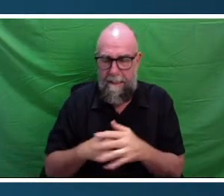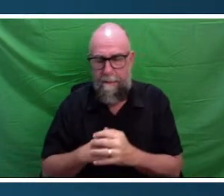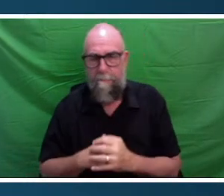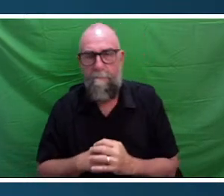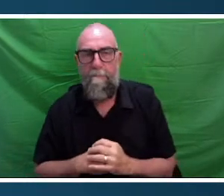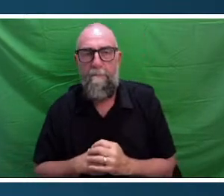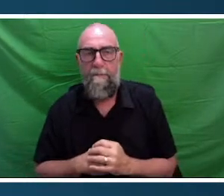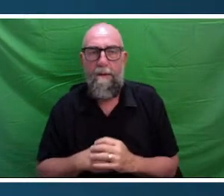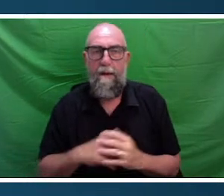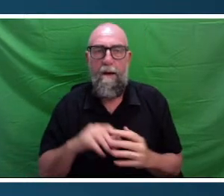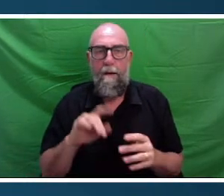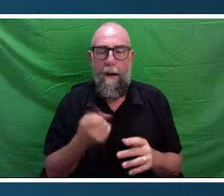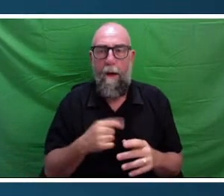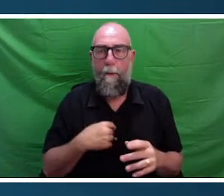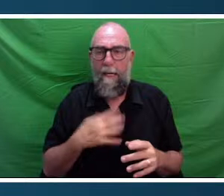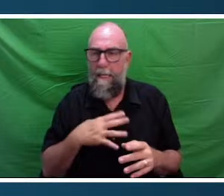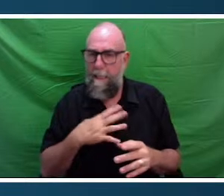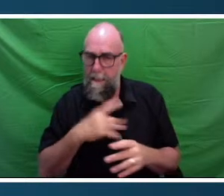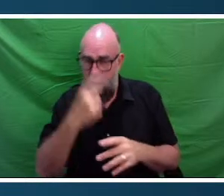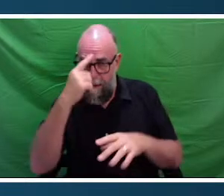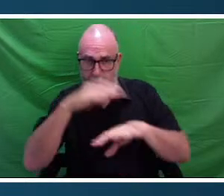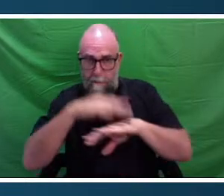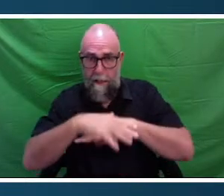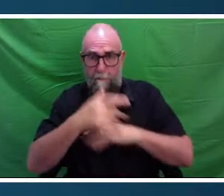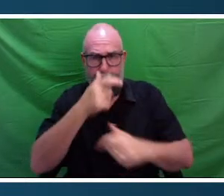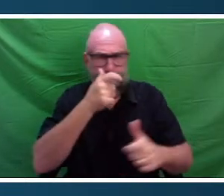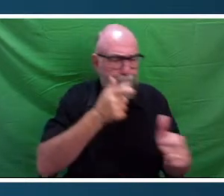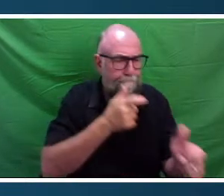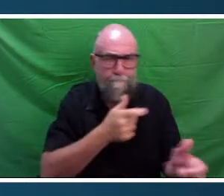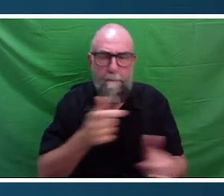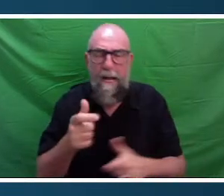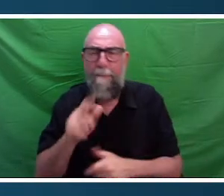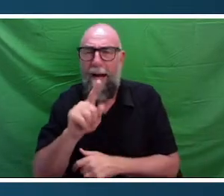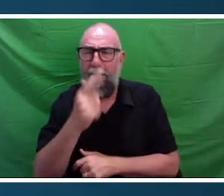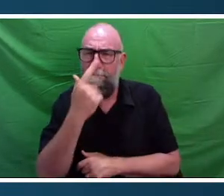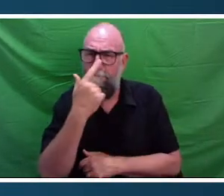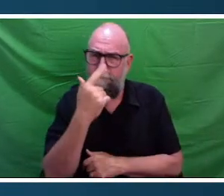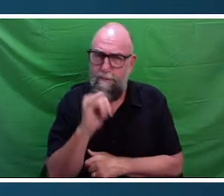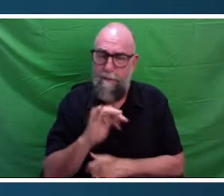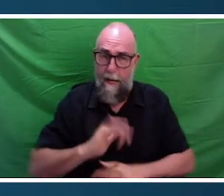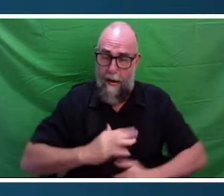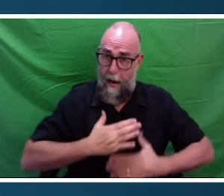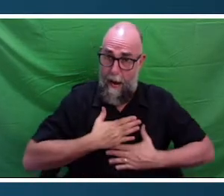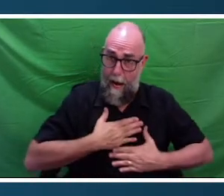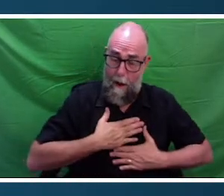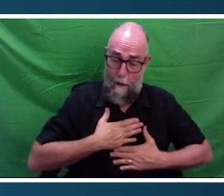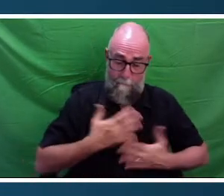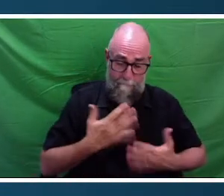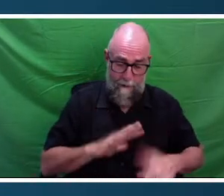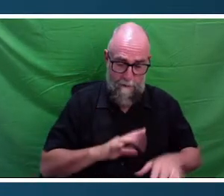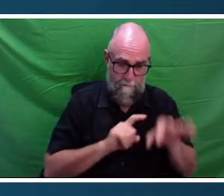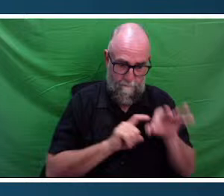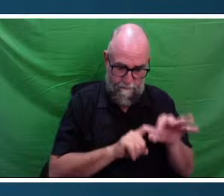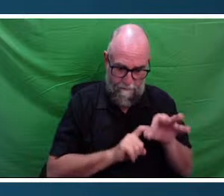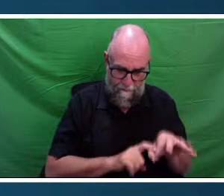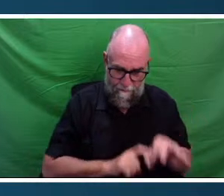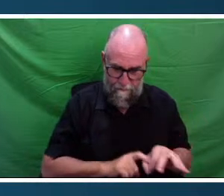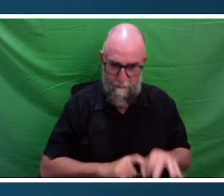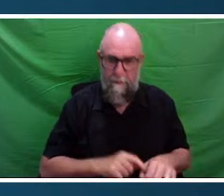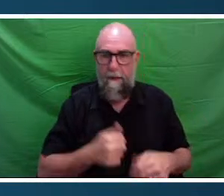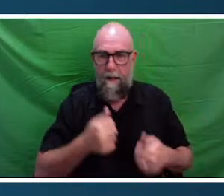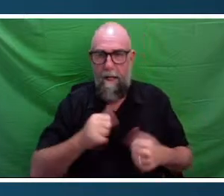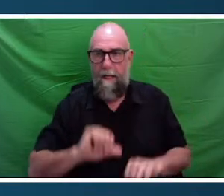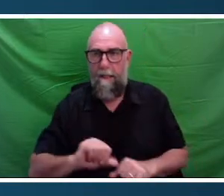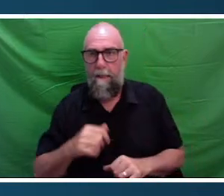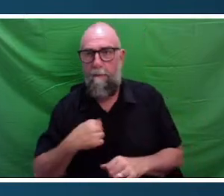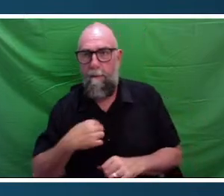of supervision and elsewhere. But importantly, there was a bit of distance between our design, doing up the questions and what we wanted to see come answered, and the data coming back to